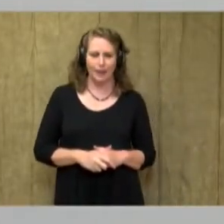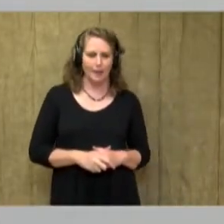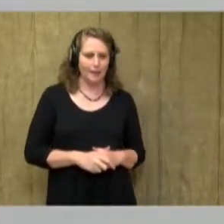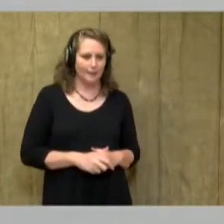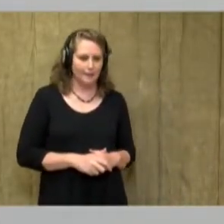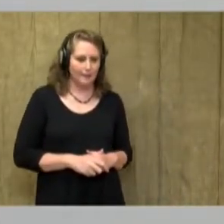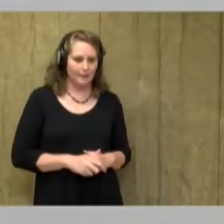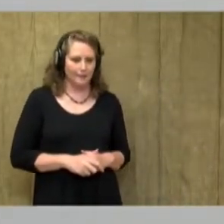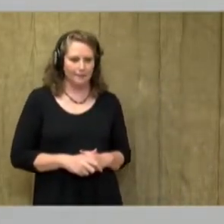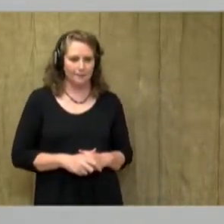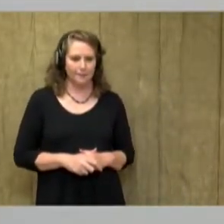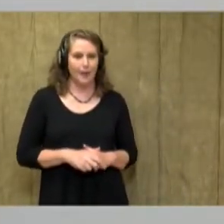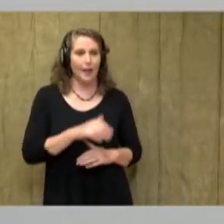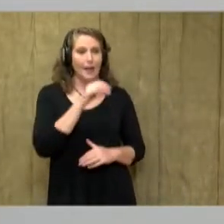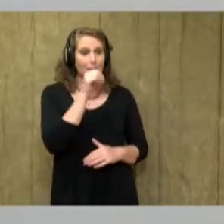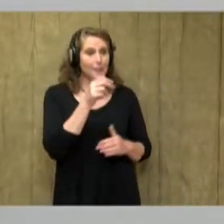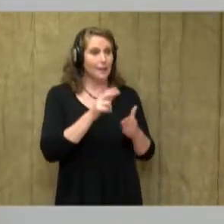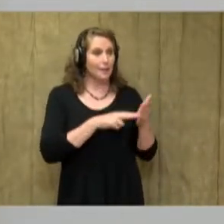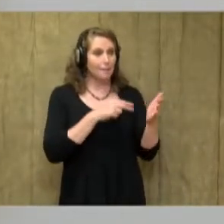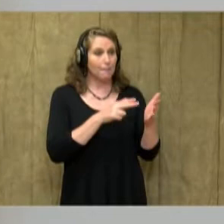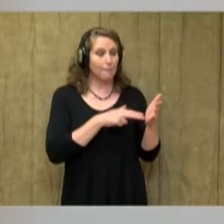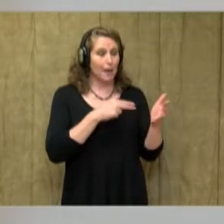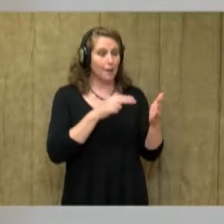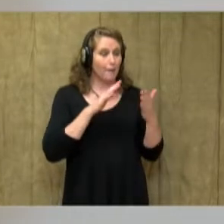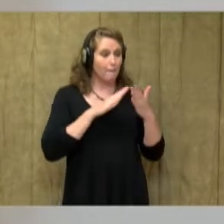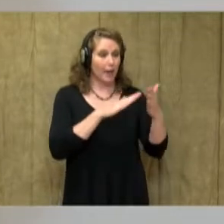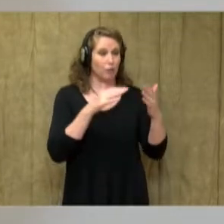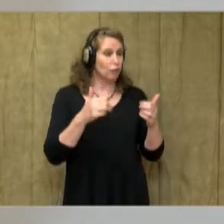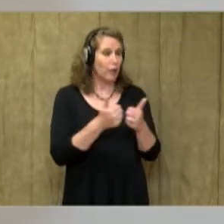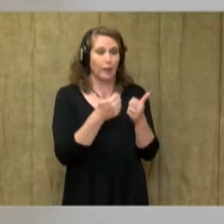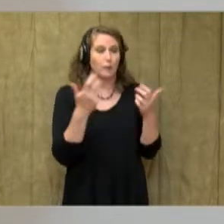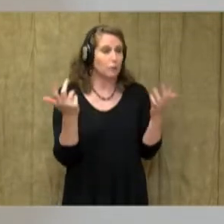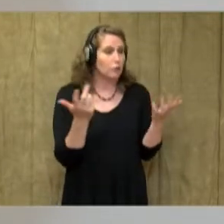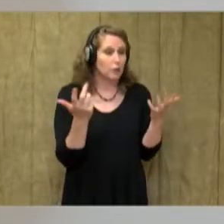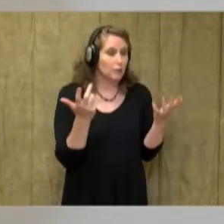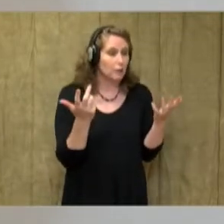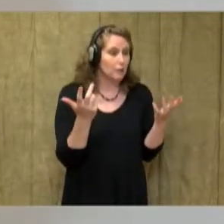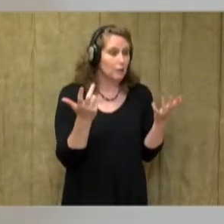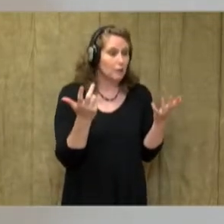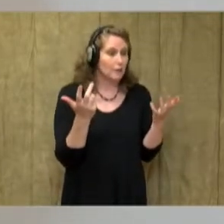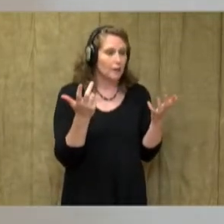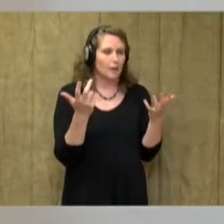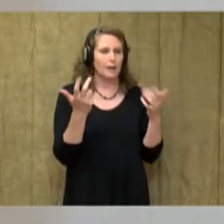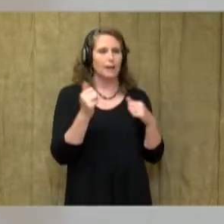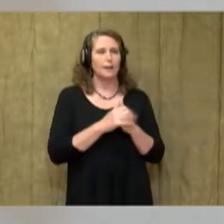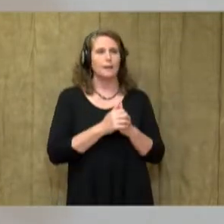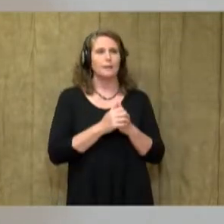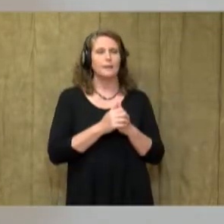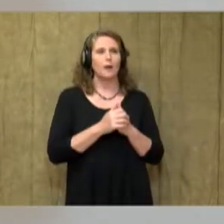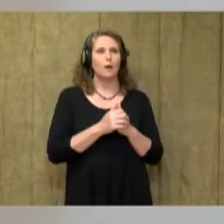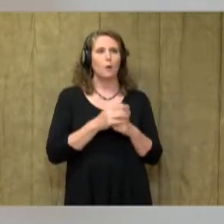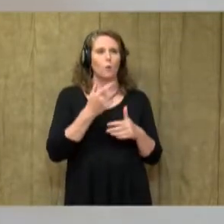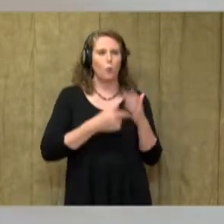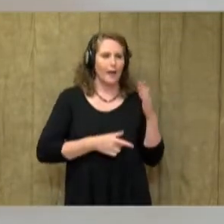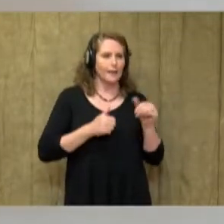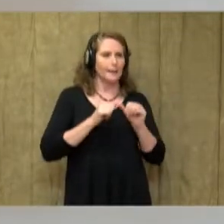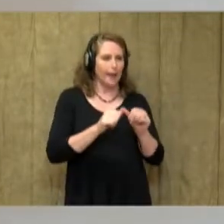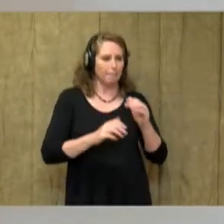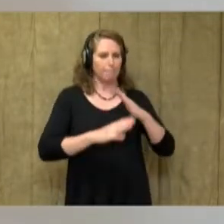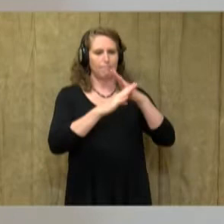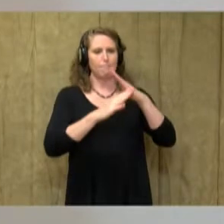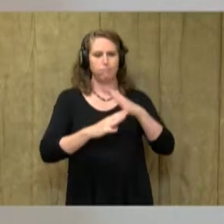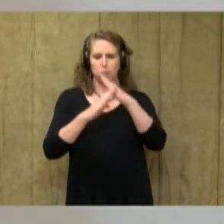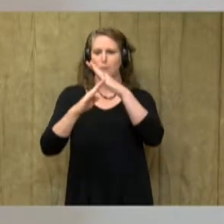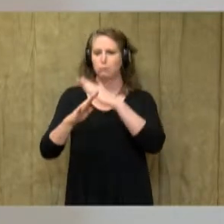What challenges did Peanut Butter face trying to reach his goal? So what got in the way of him making